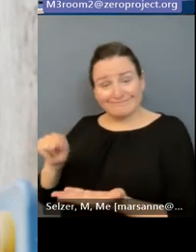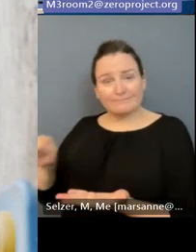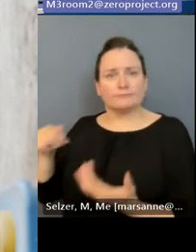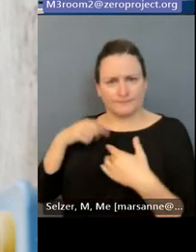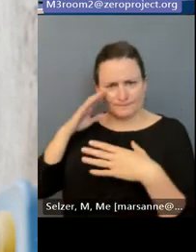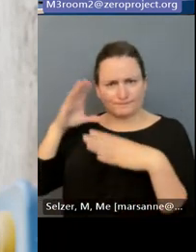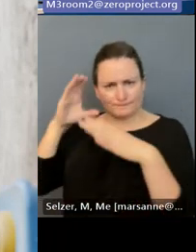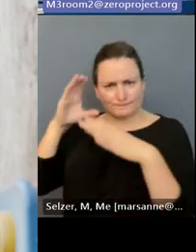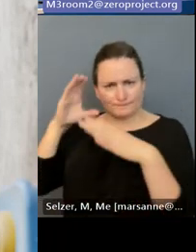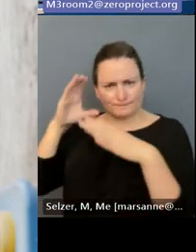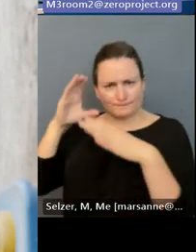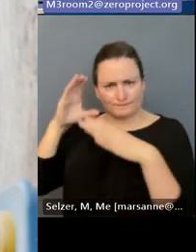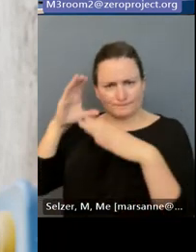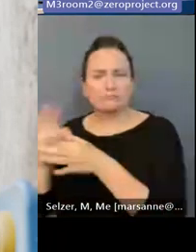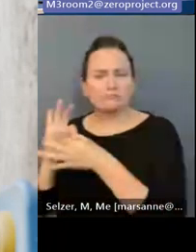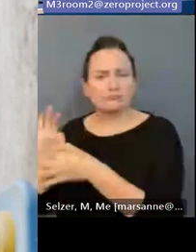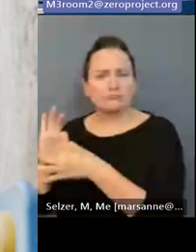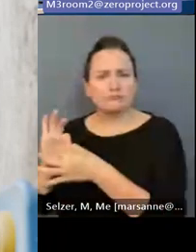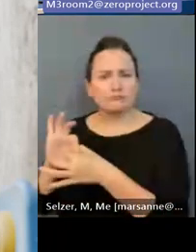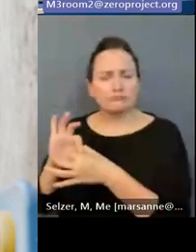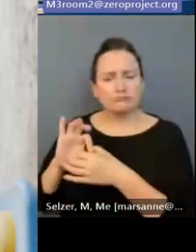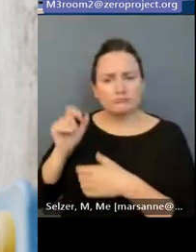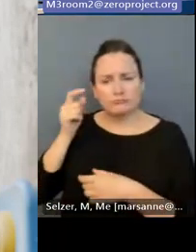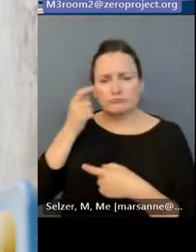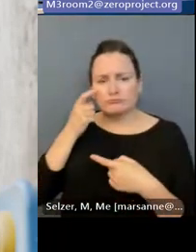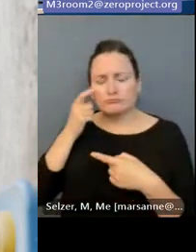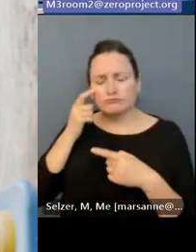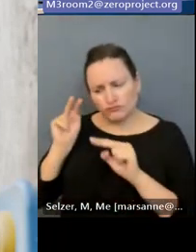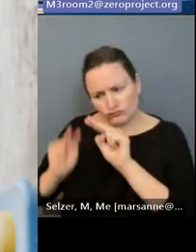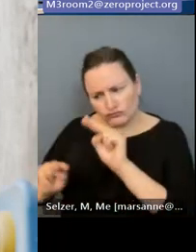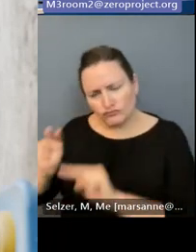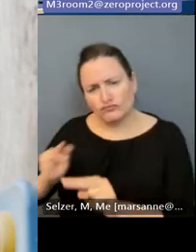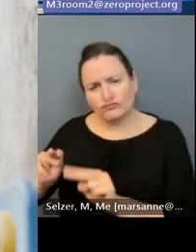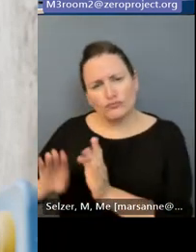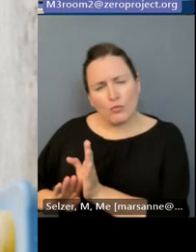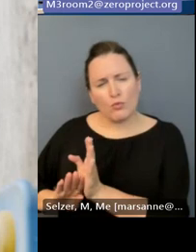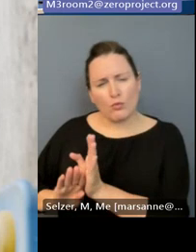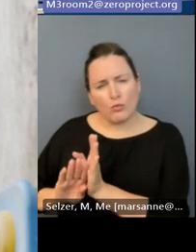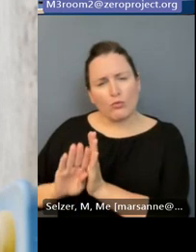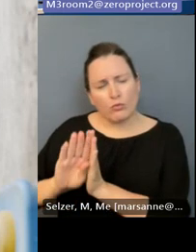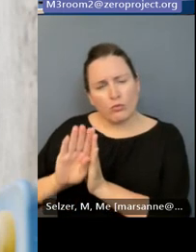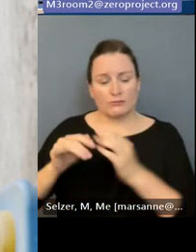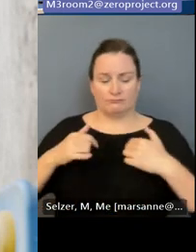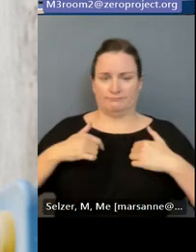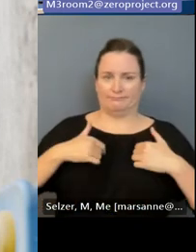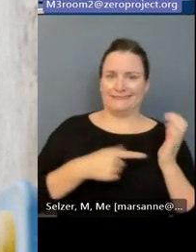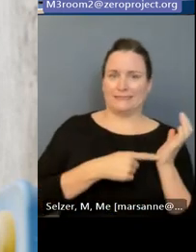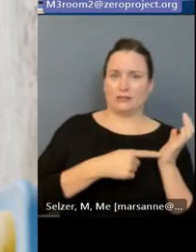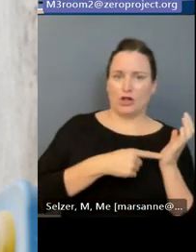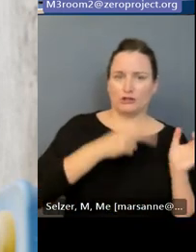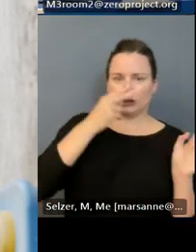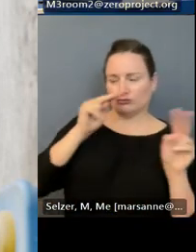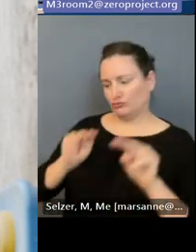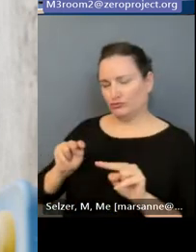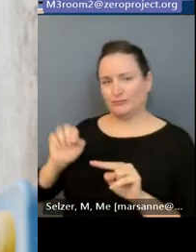with the technology so that we can constantly monitor their progress through technology, and parents can also be the part of